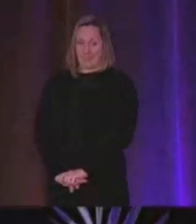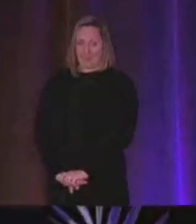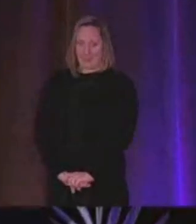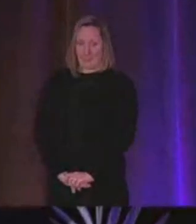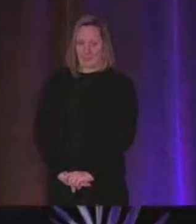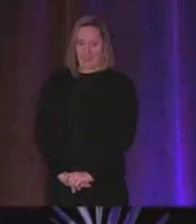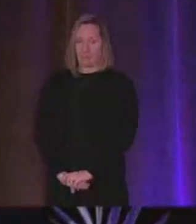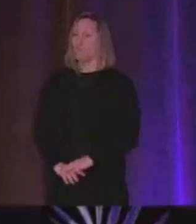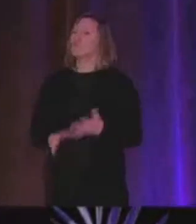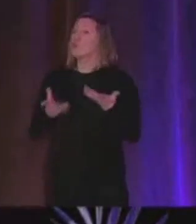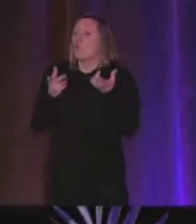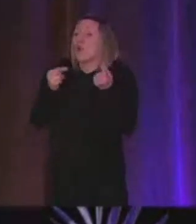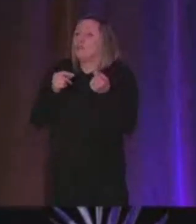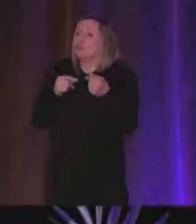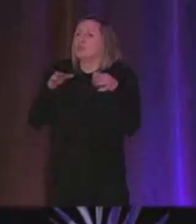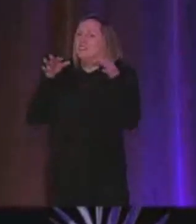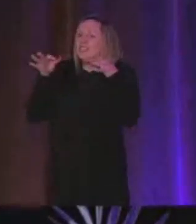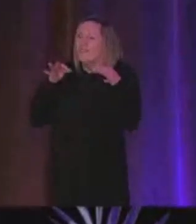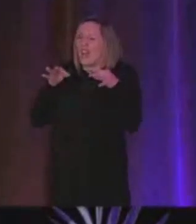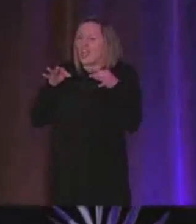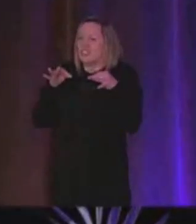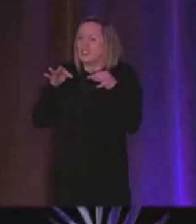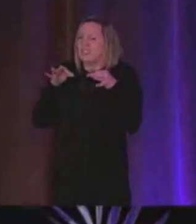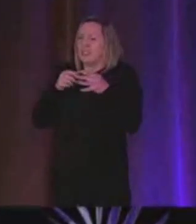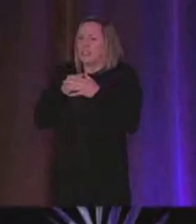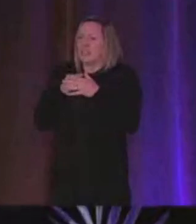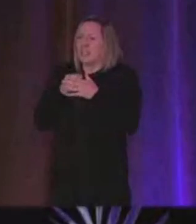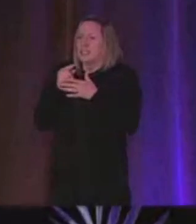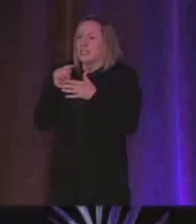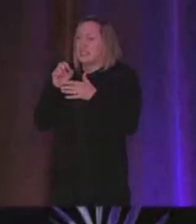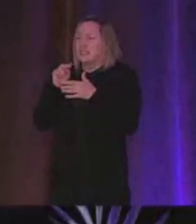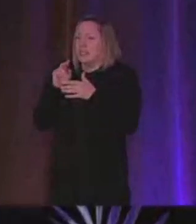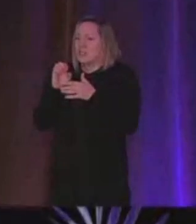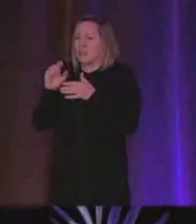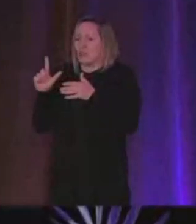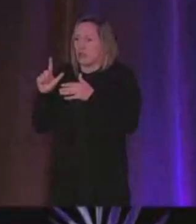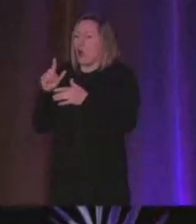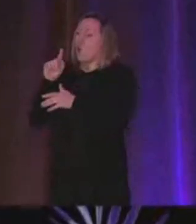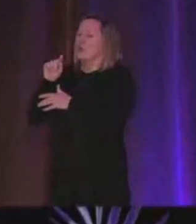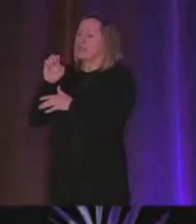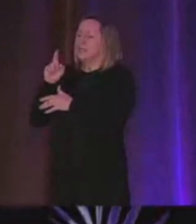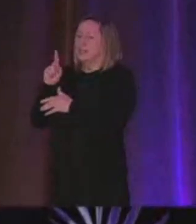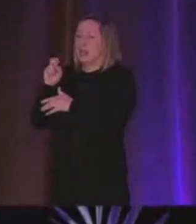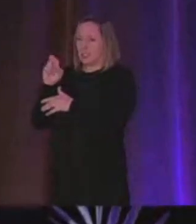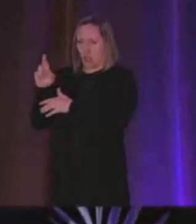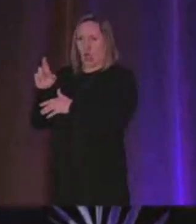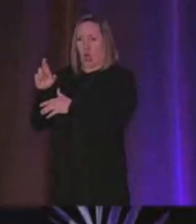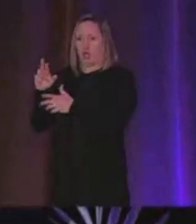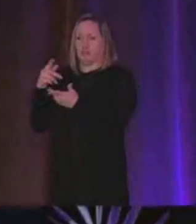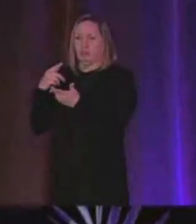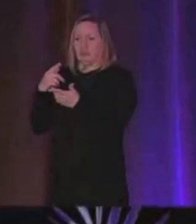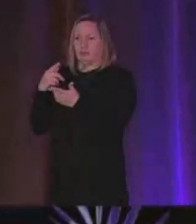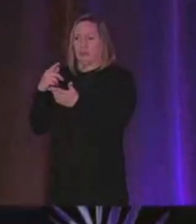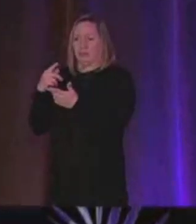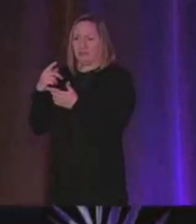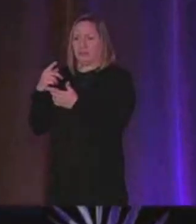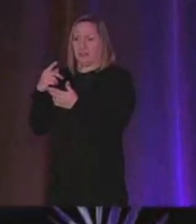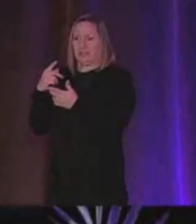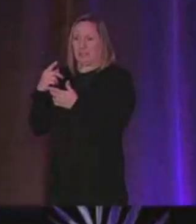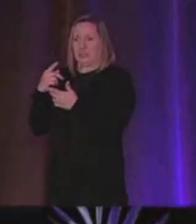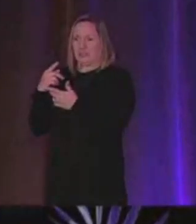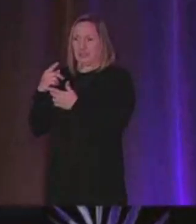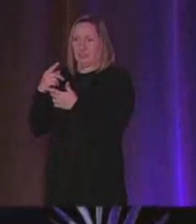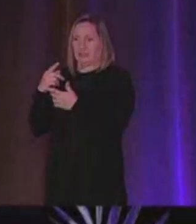Here I'm trying to define the tensor, which is the basic building block behind all these neural network. And how I'm going to do it, I'm calling this